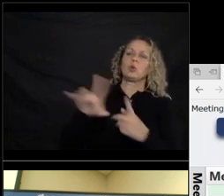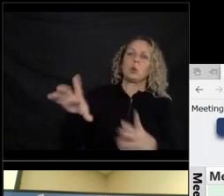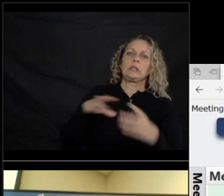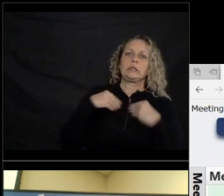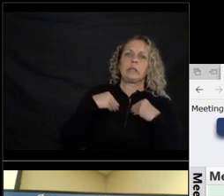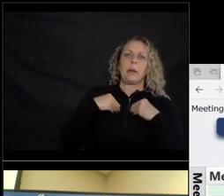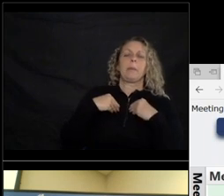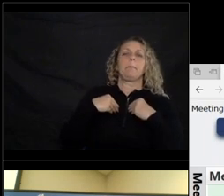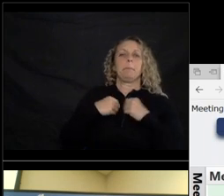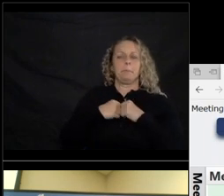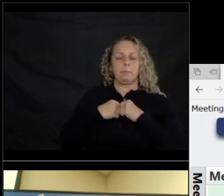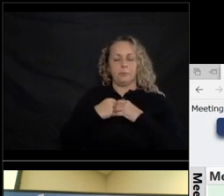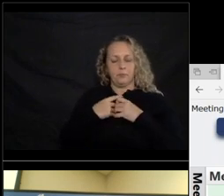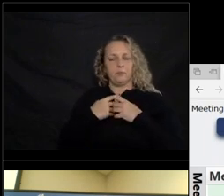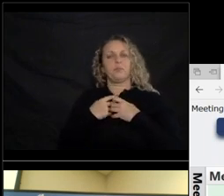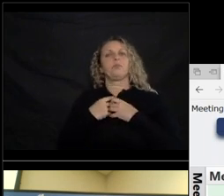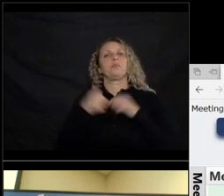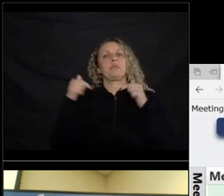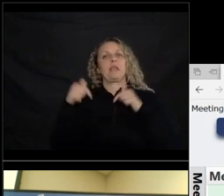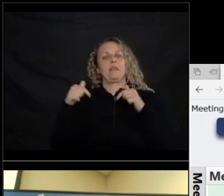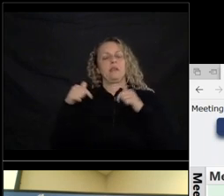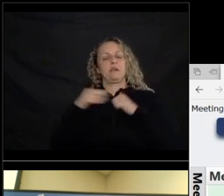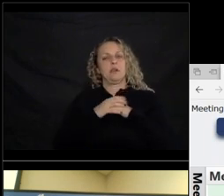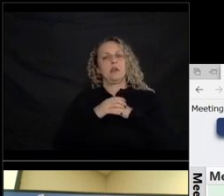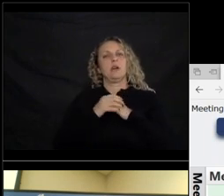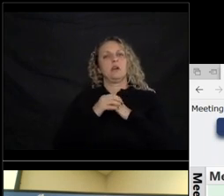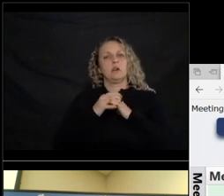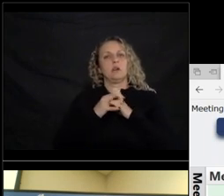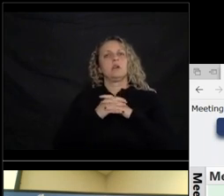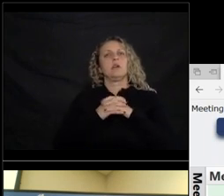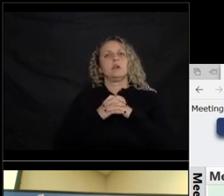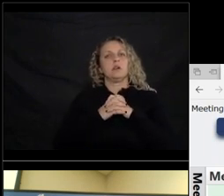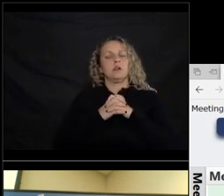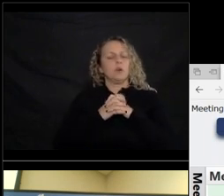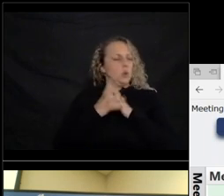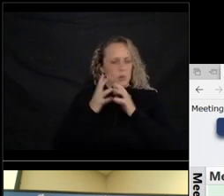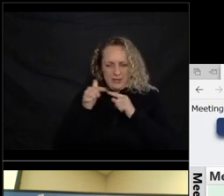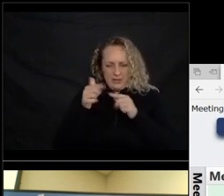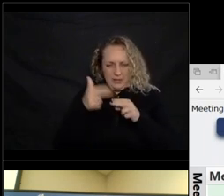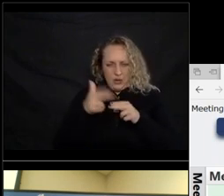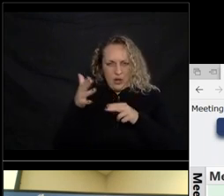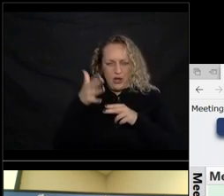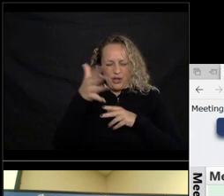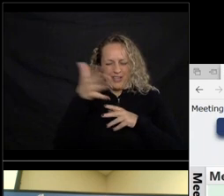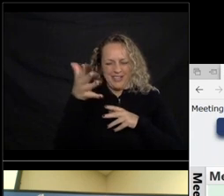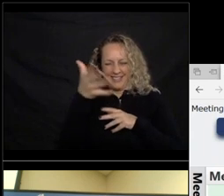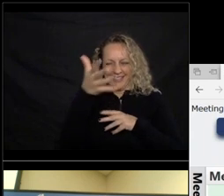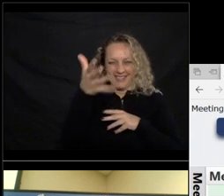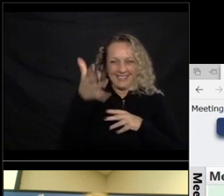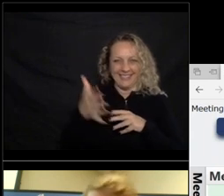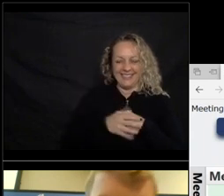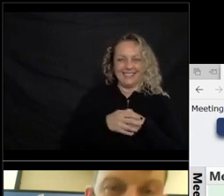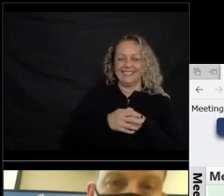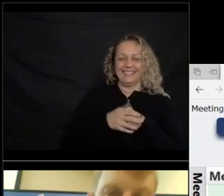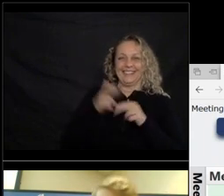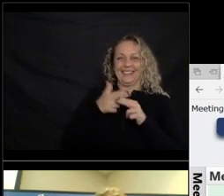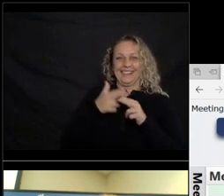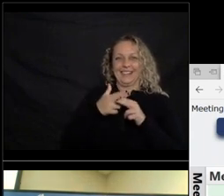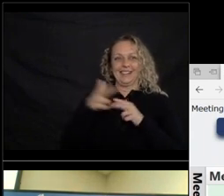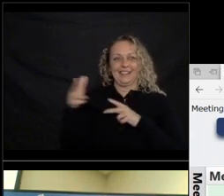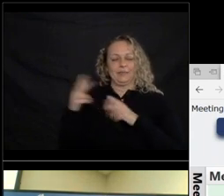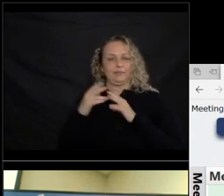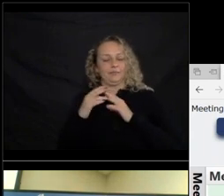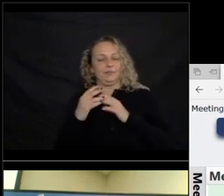accept this. What exactly is it? This agreement? Okay, we're approving.